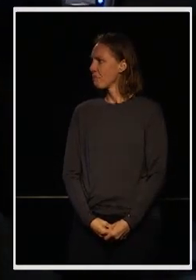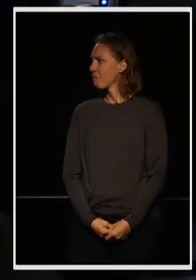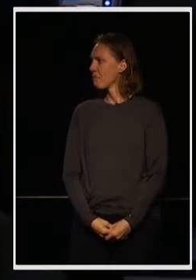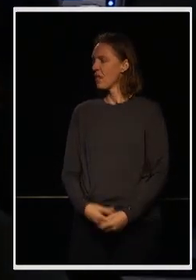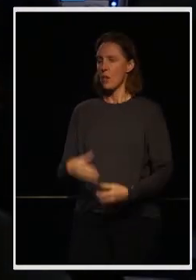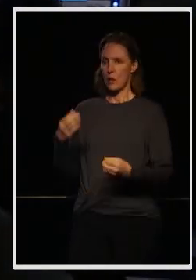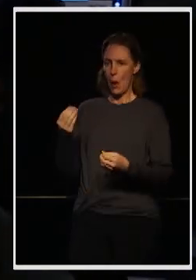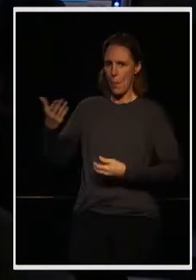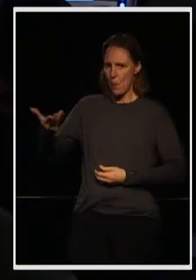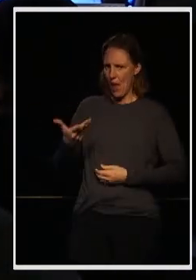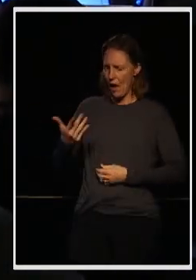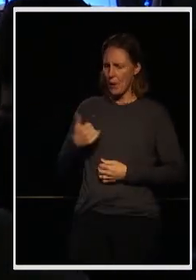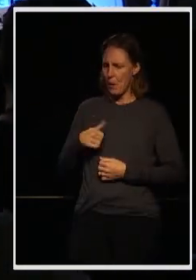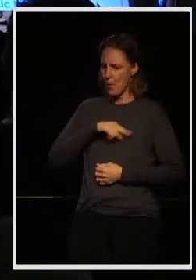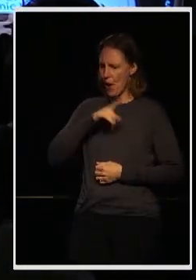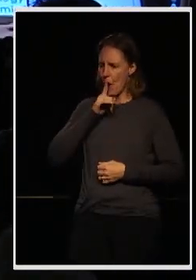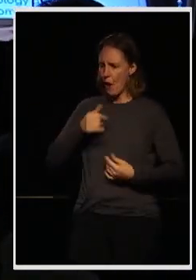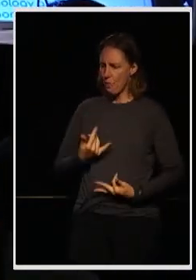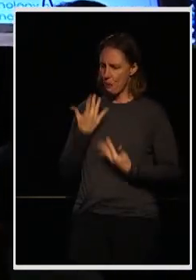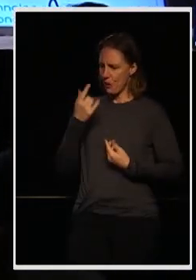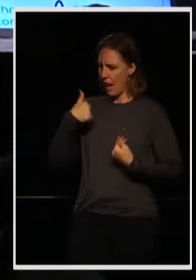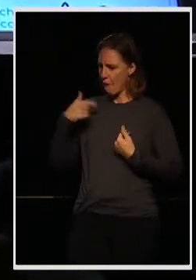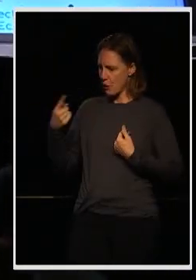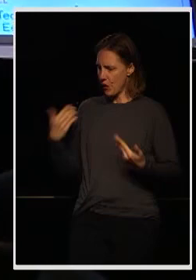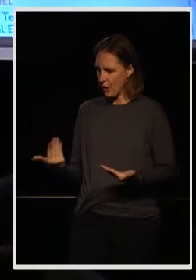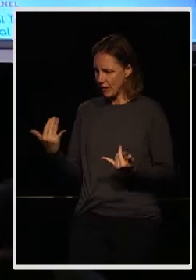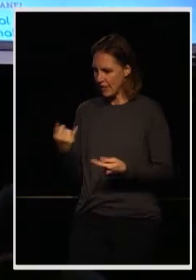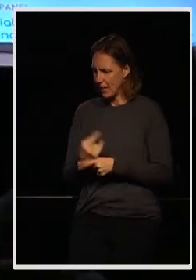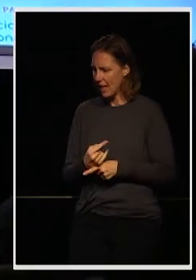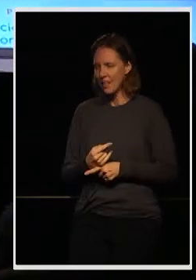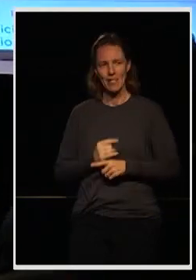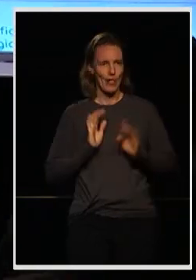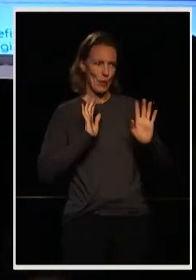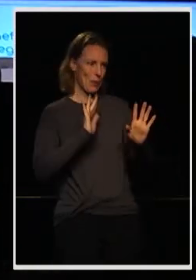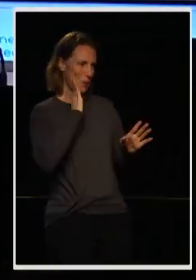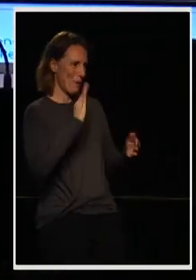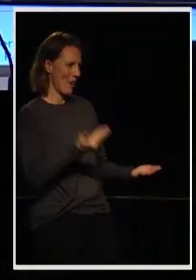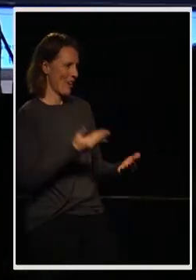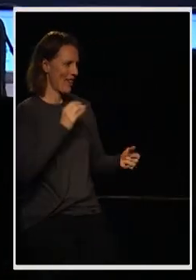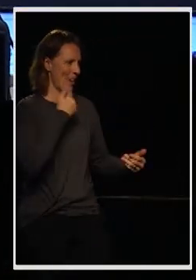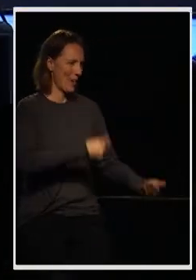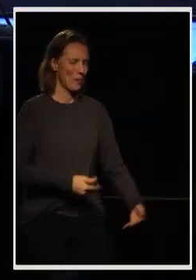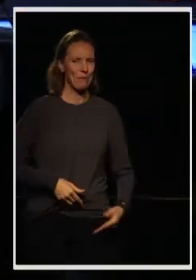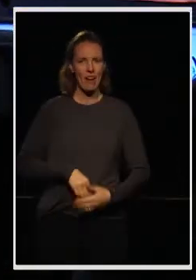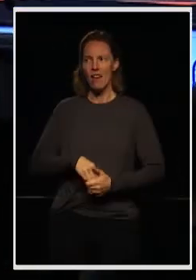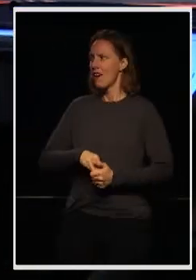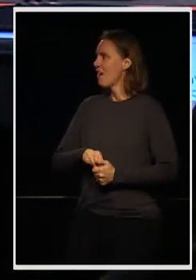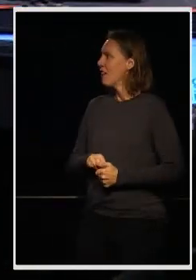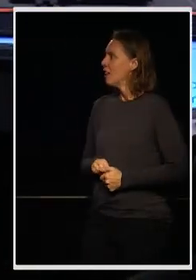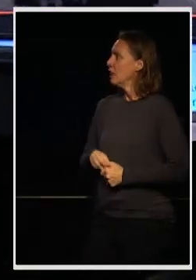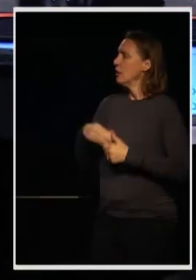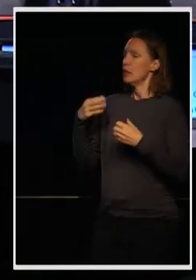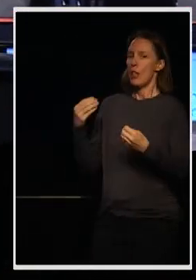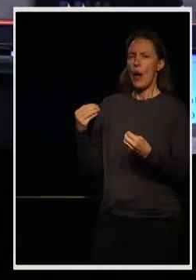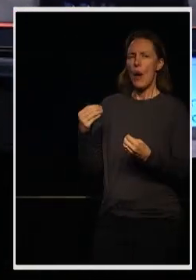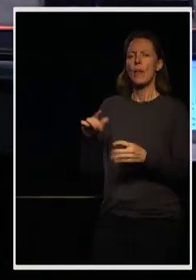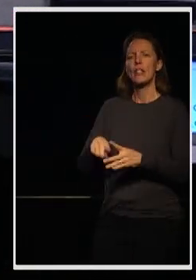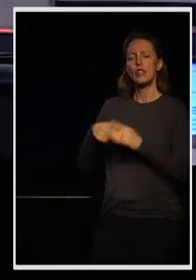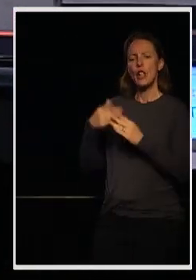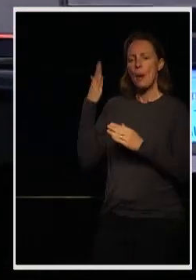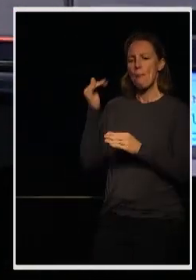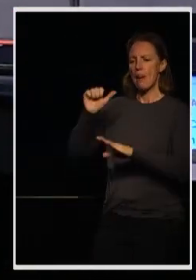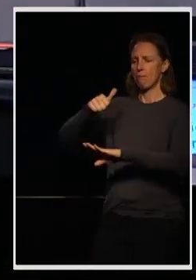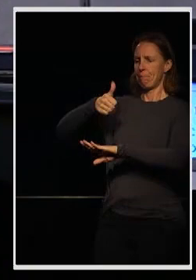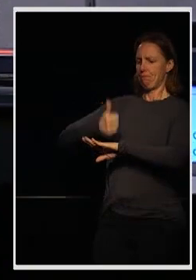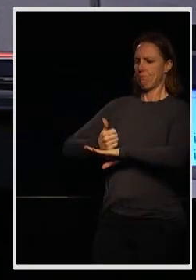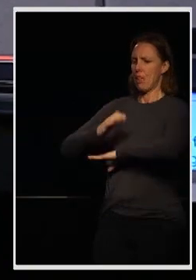So welcome. We are thrilled to have you here today. Great to be here. Thank you for having us. Yeah, so let's start by setting